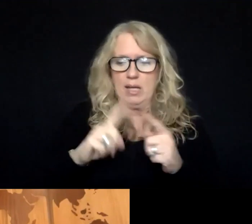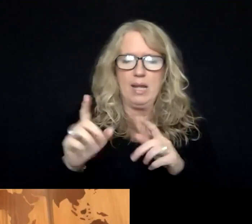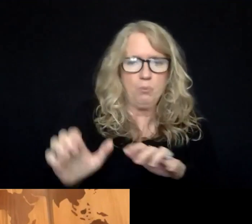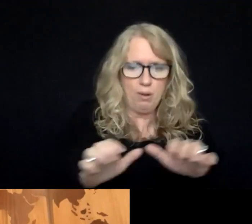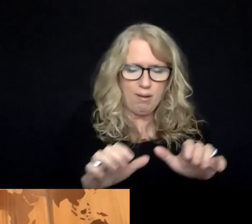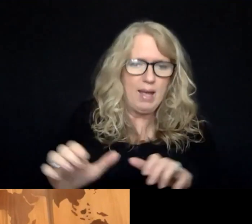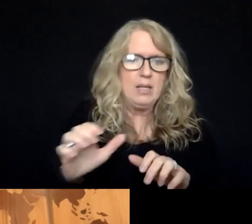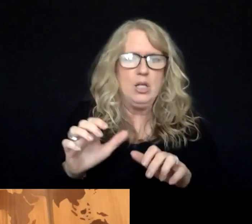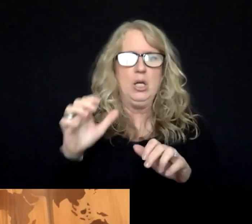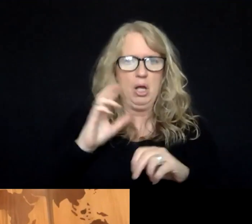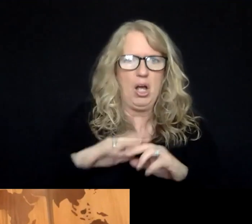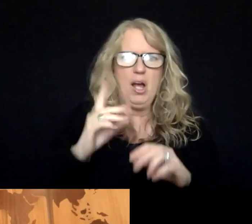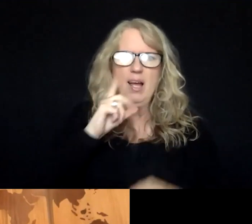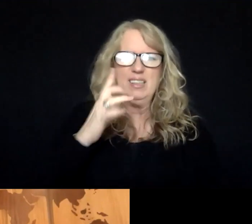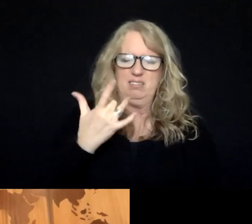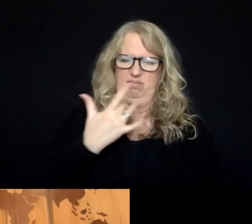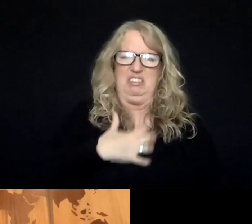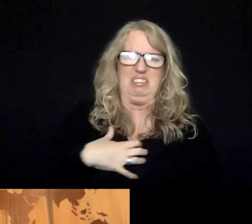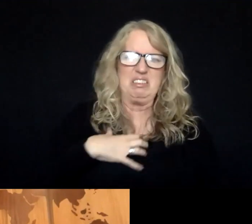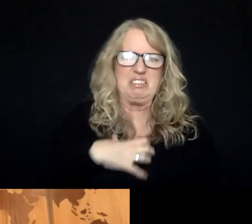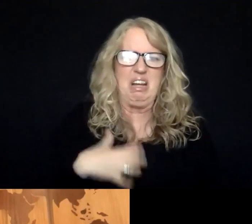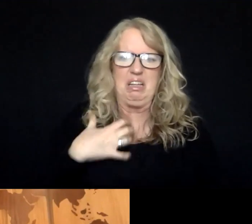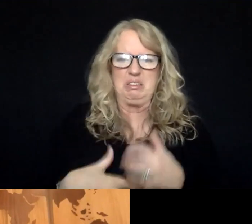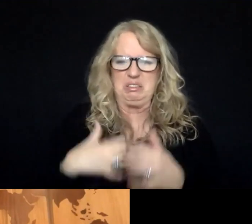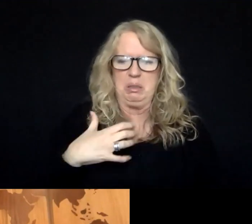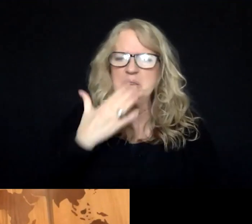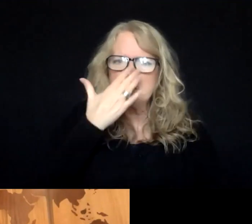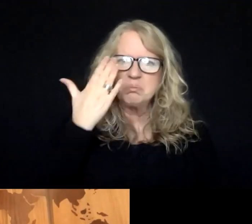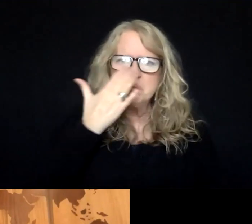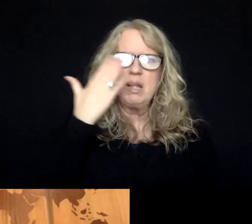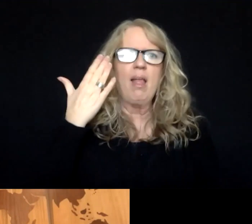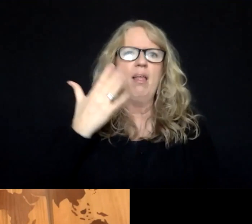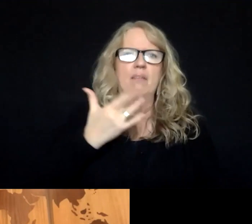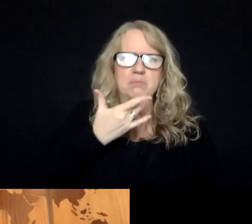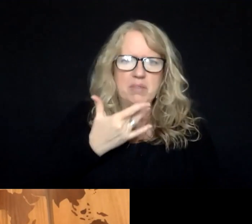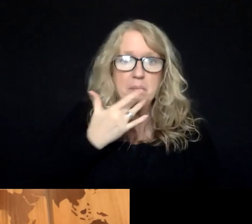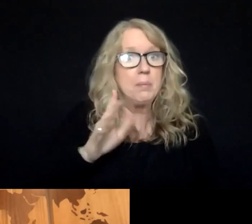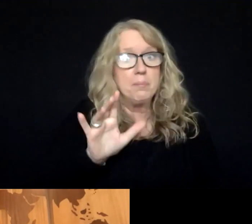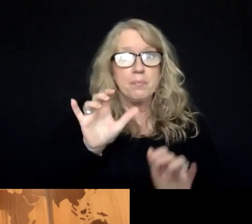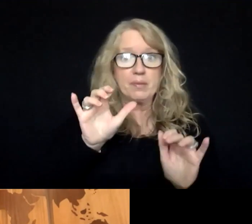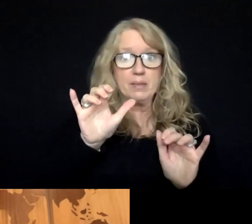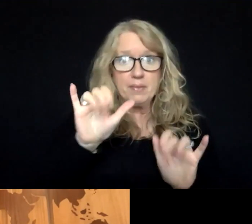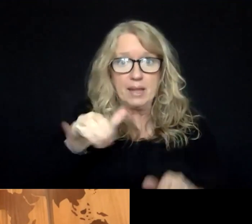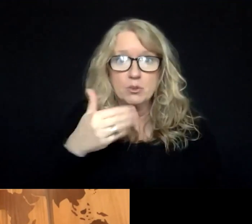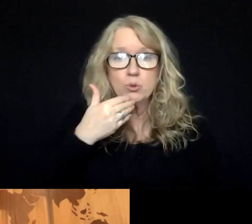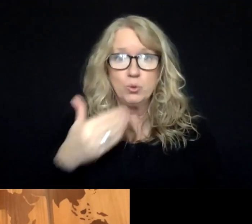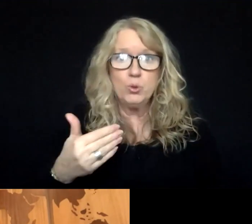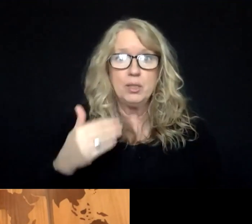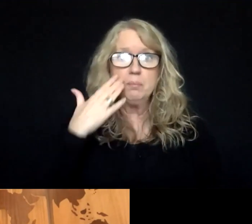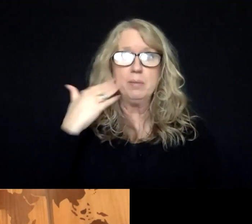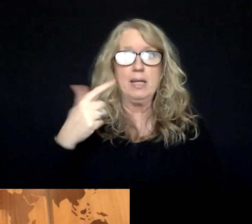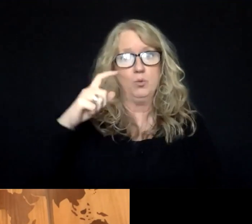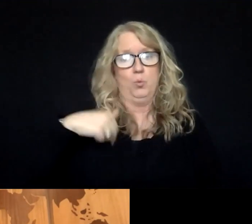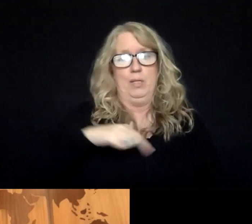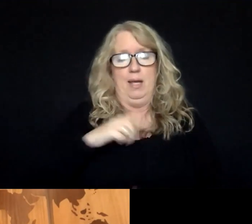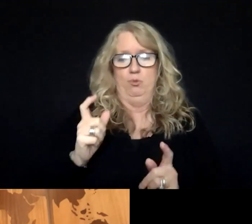upon gustatory disgust, olfactory disgust. And this is a very good thing because, we need to have mechanisms